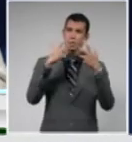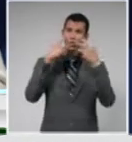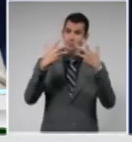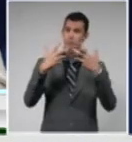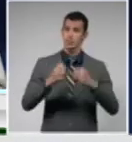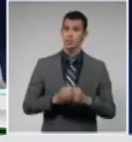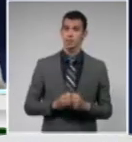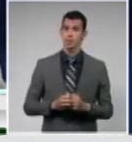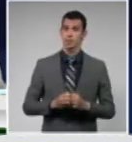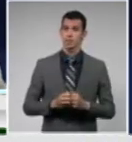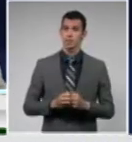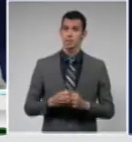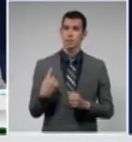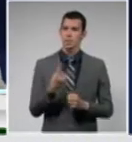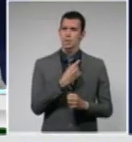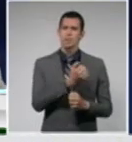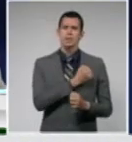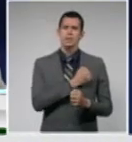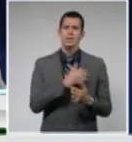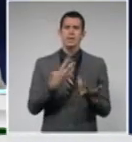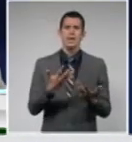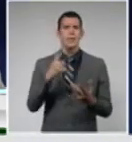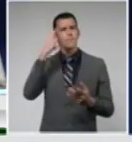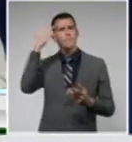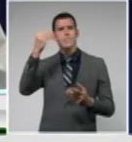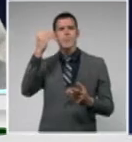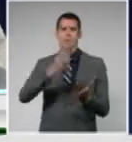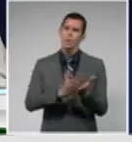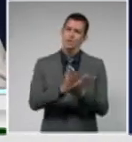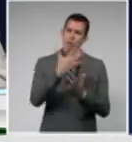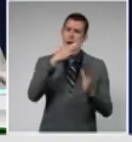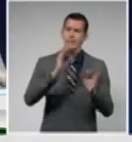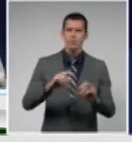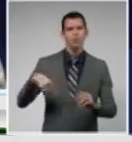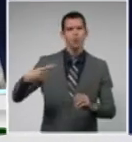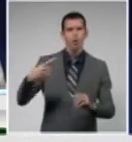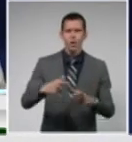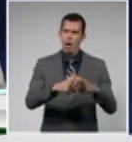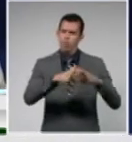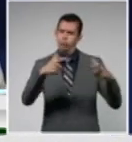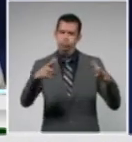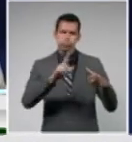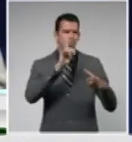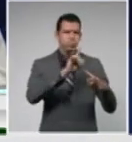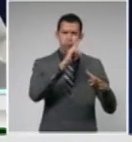7,939 in our various molecular biology laboratories.